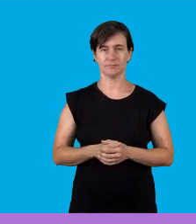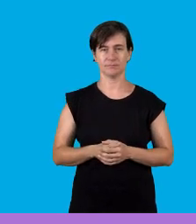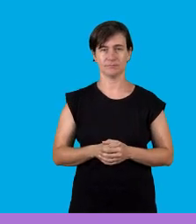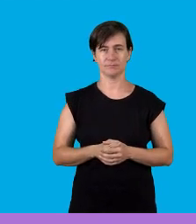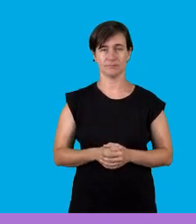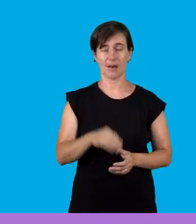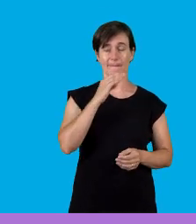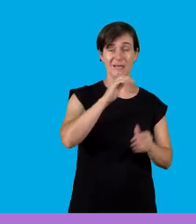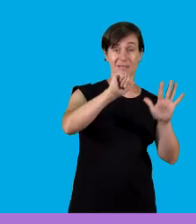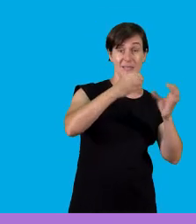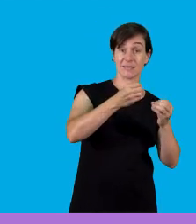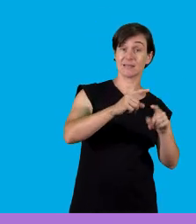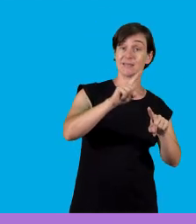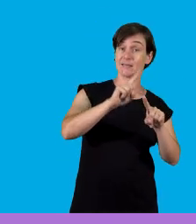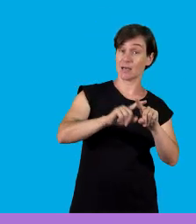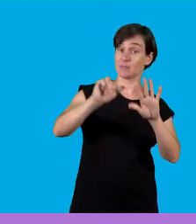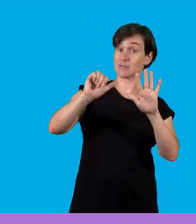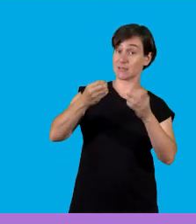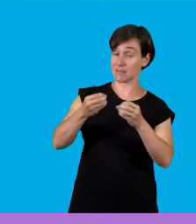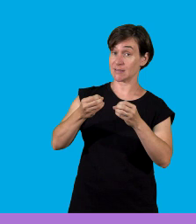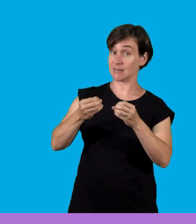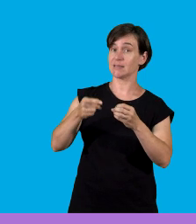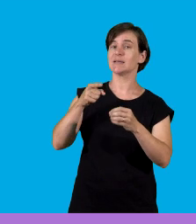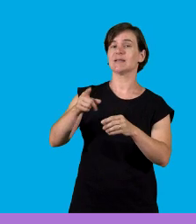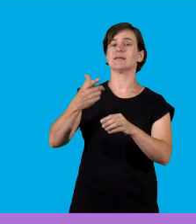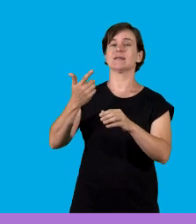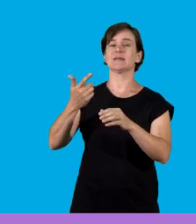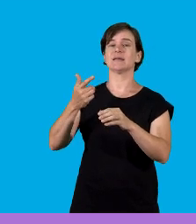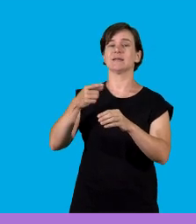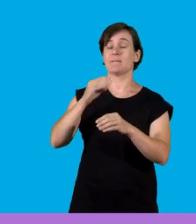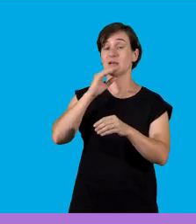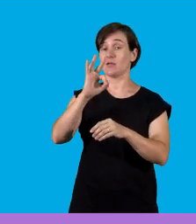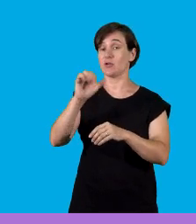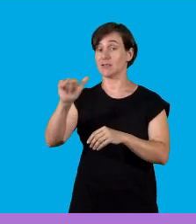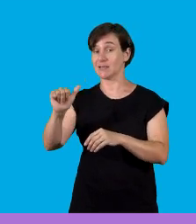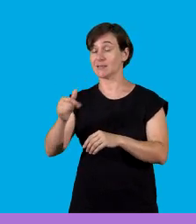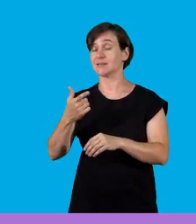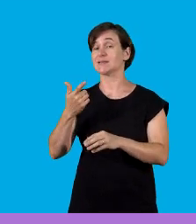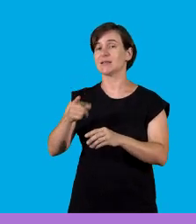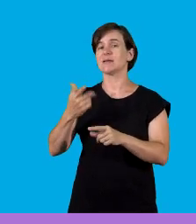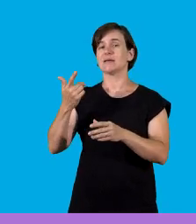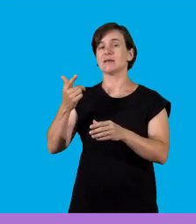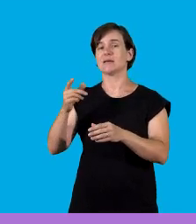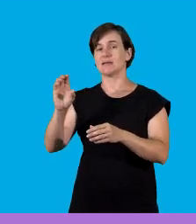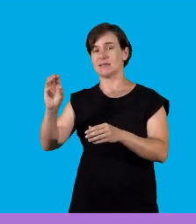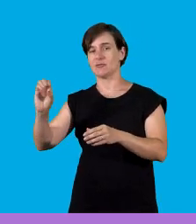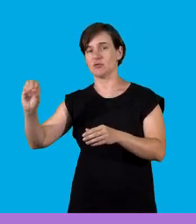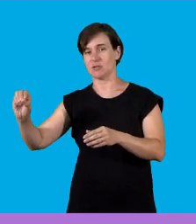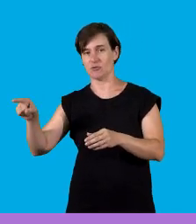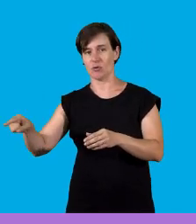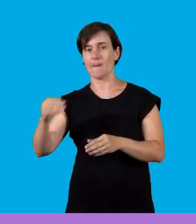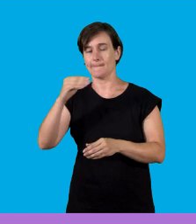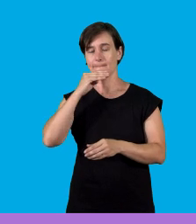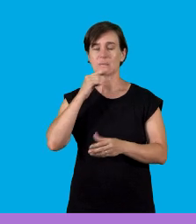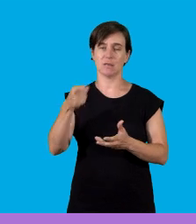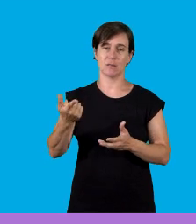seconds to minutes and then minutes to hours, right? 6 times 6 is 36, and I'll add the 2 zeros.